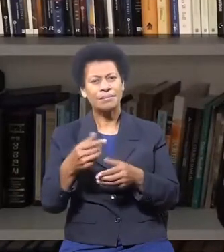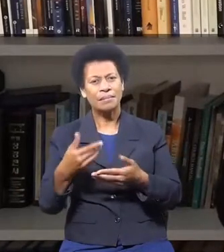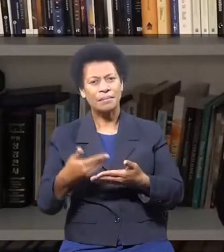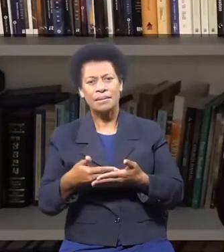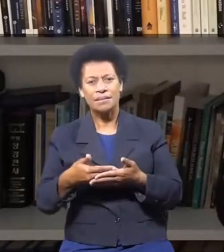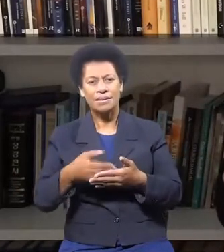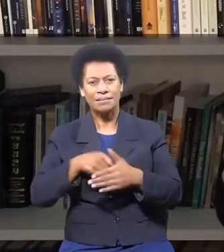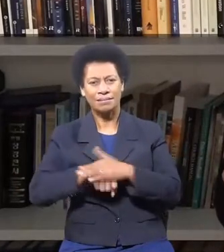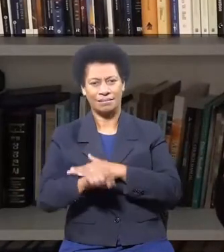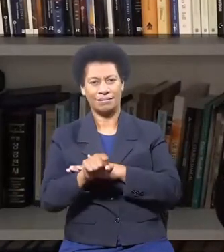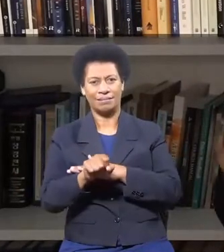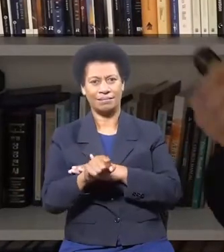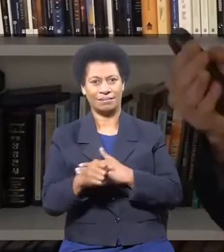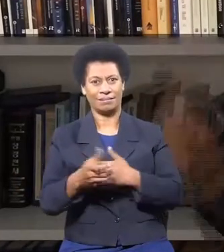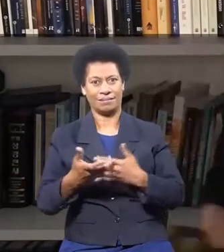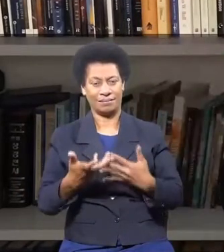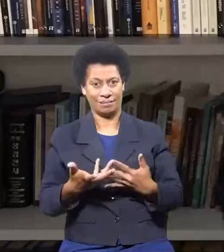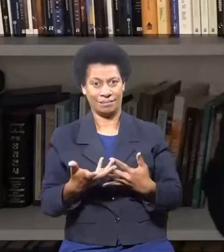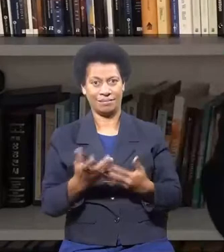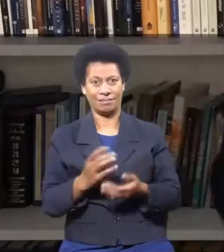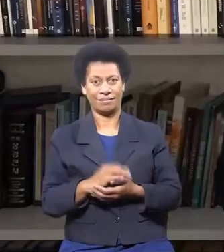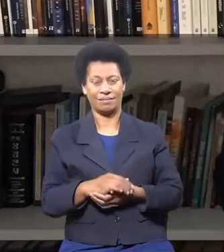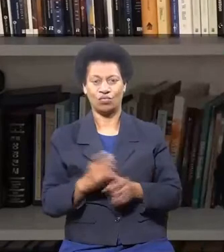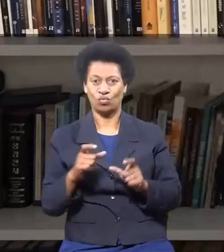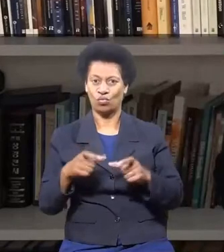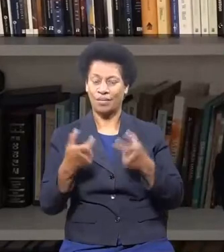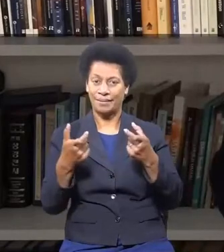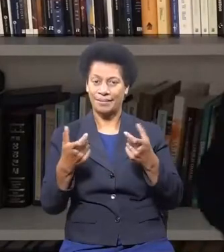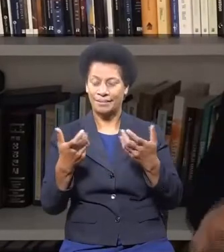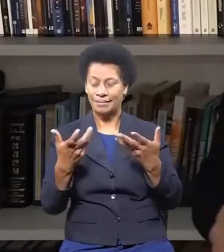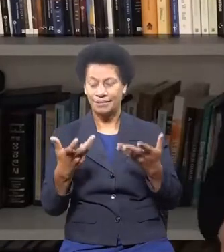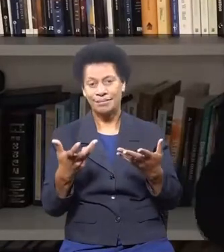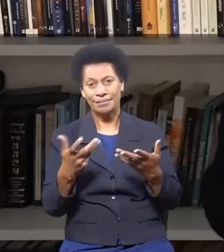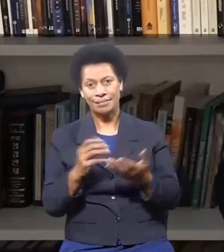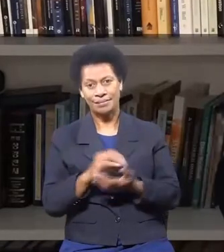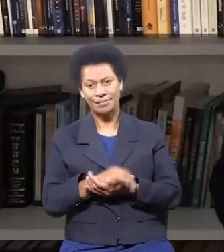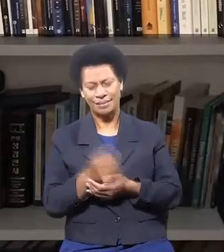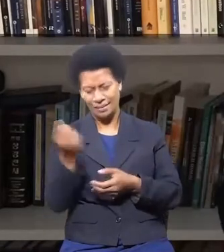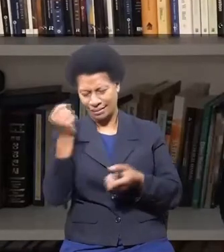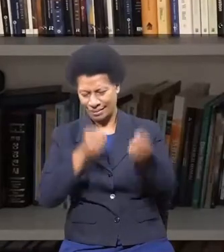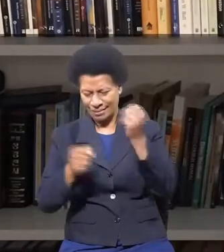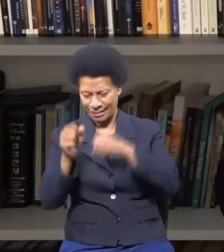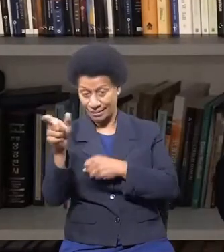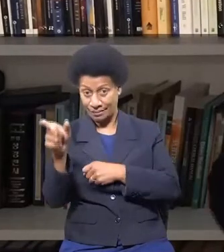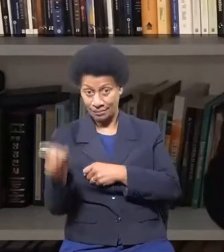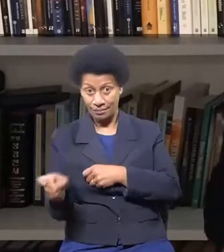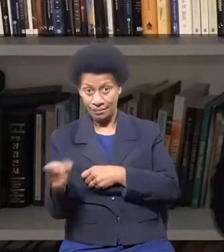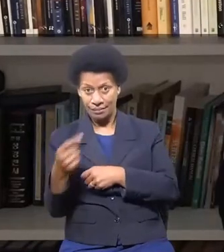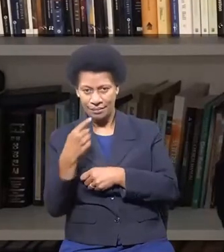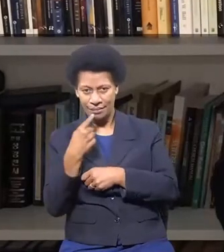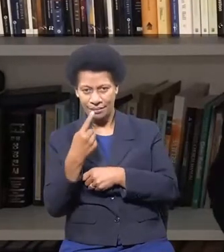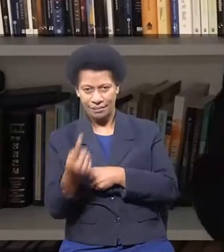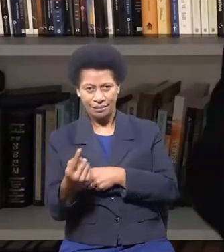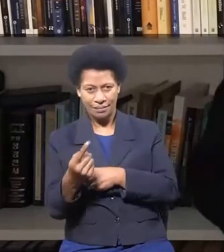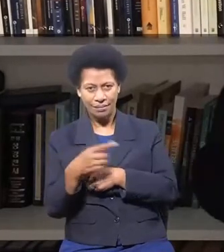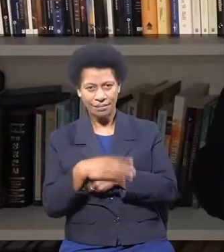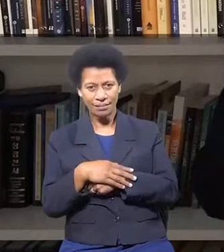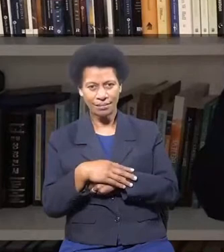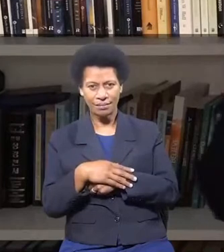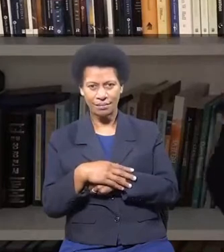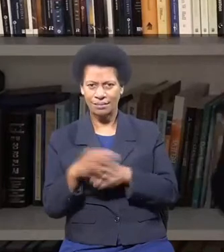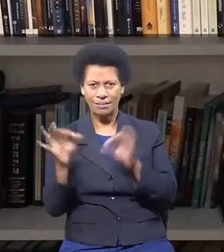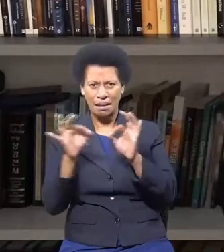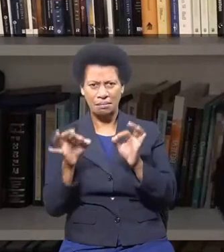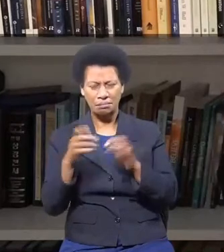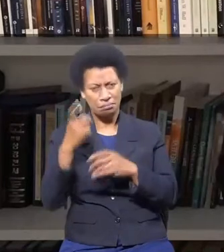baby? That's a big challenge. And scientists and evolutionists do not have an answer for that.